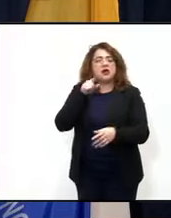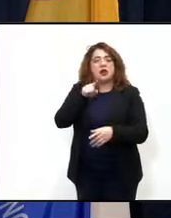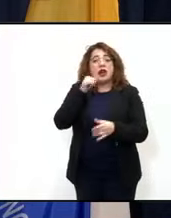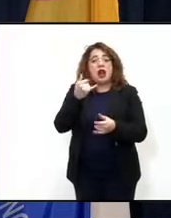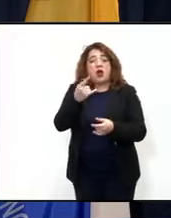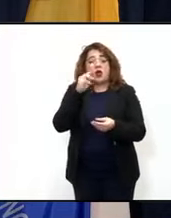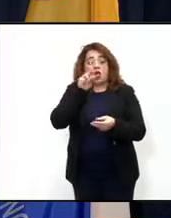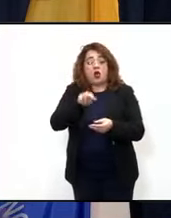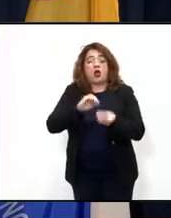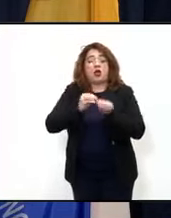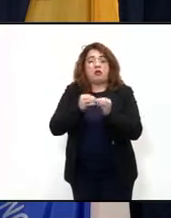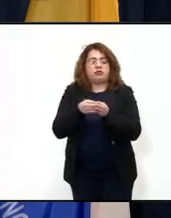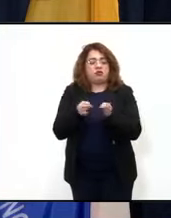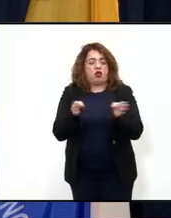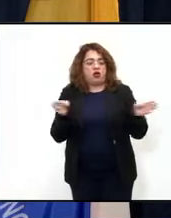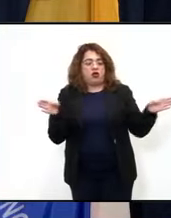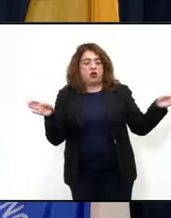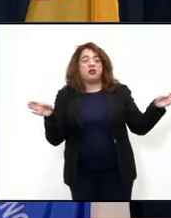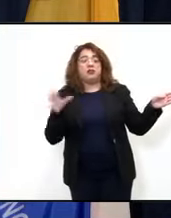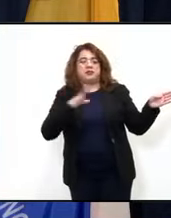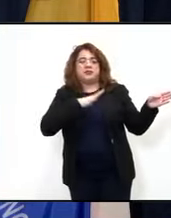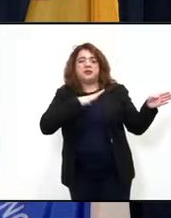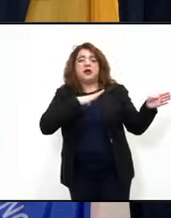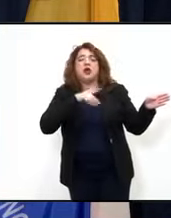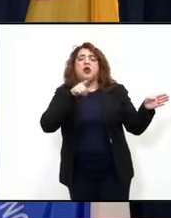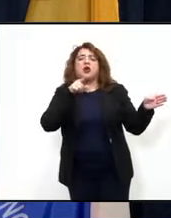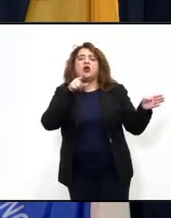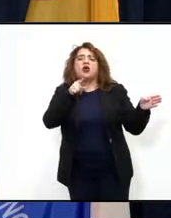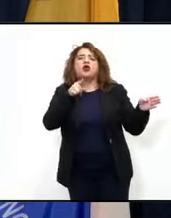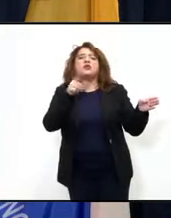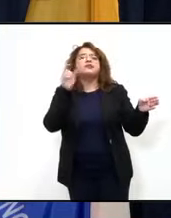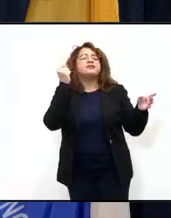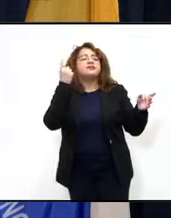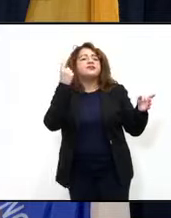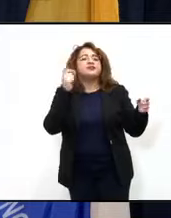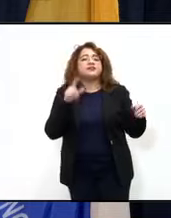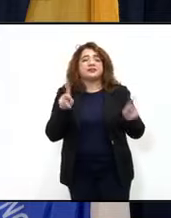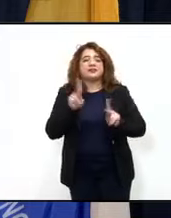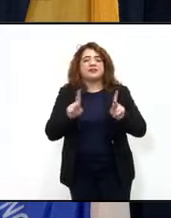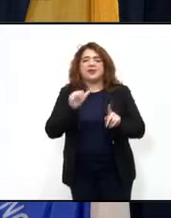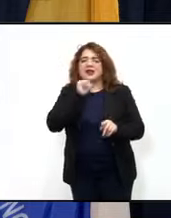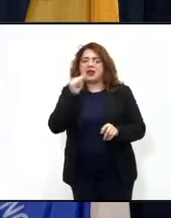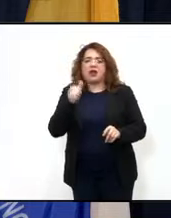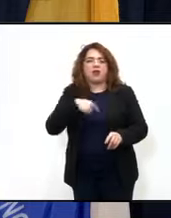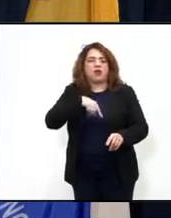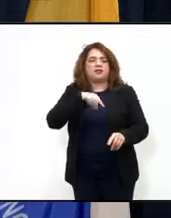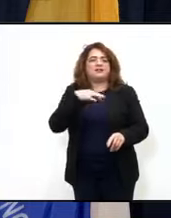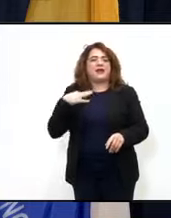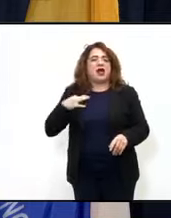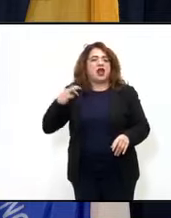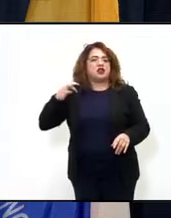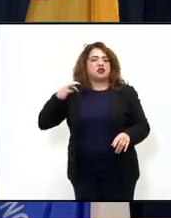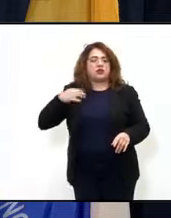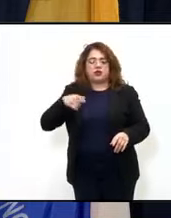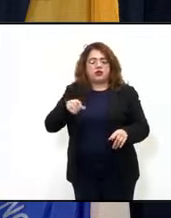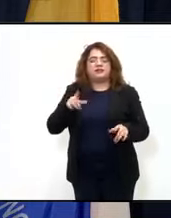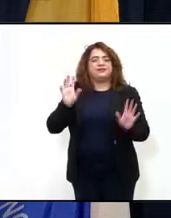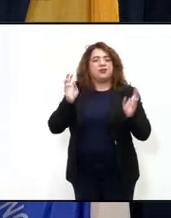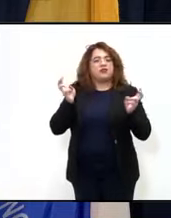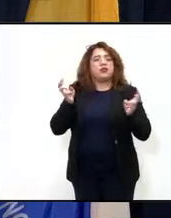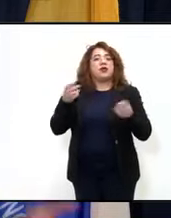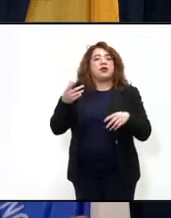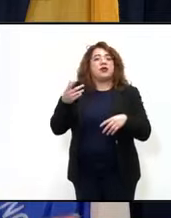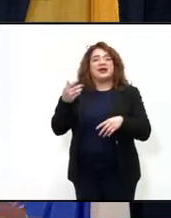that particularly if you remove the people that are not eligible for a vaccine right now, so if you remove folks essentially